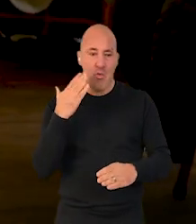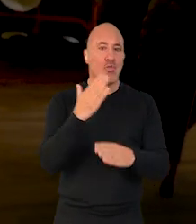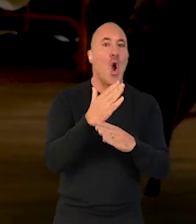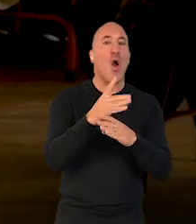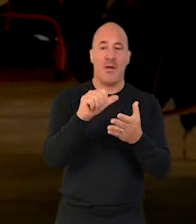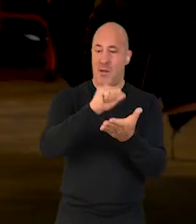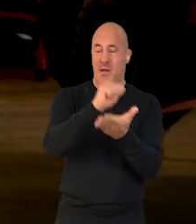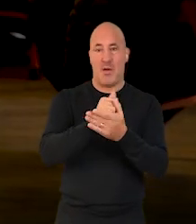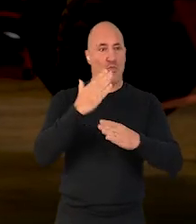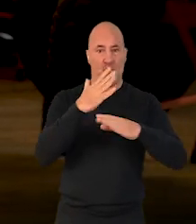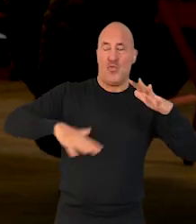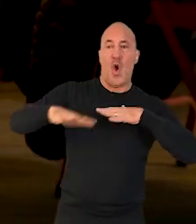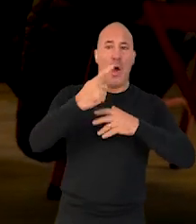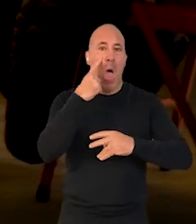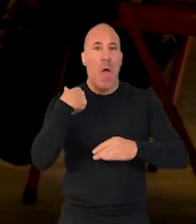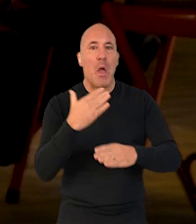everybody a chance to